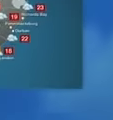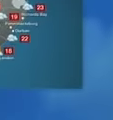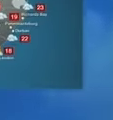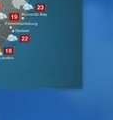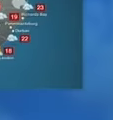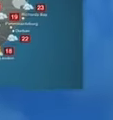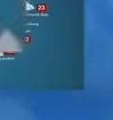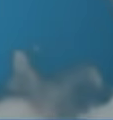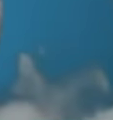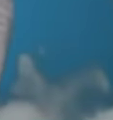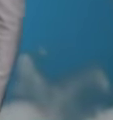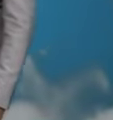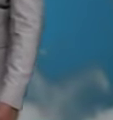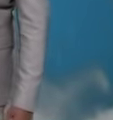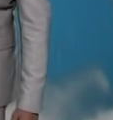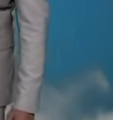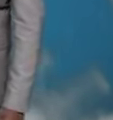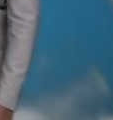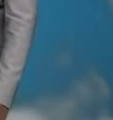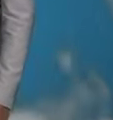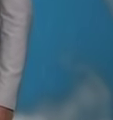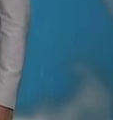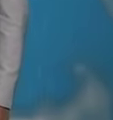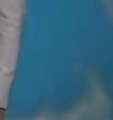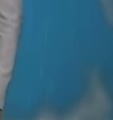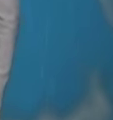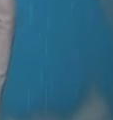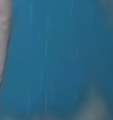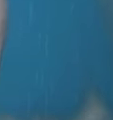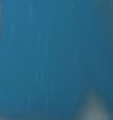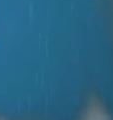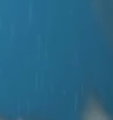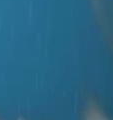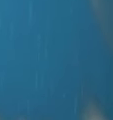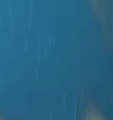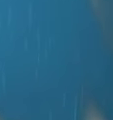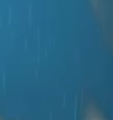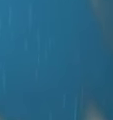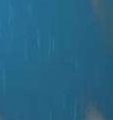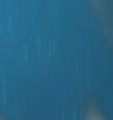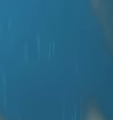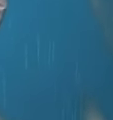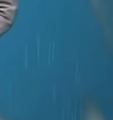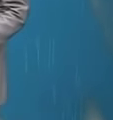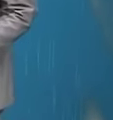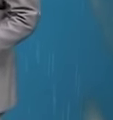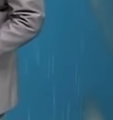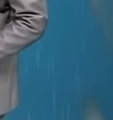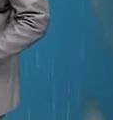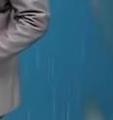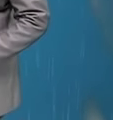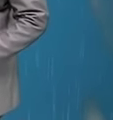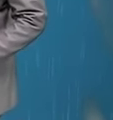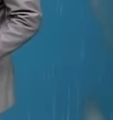the storms are going to, we're going to see isolated to scattered rain and thunder showers over the western areas. But as we